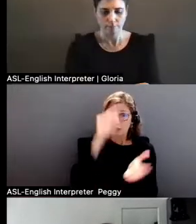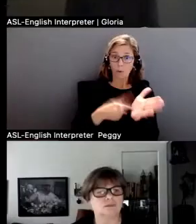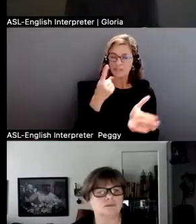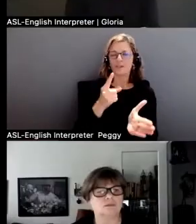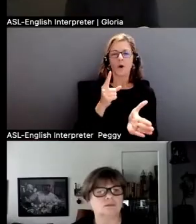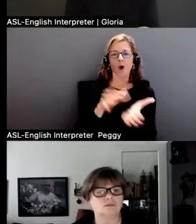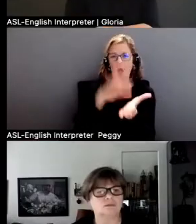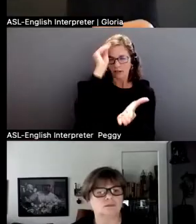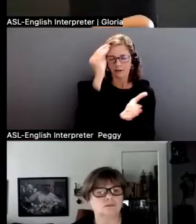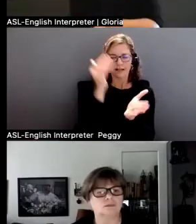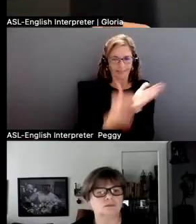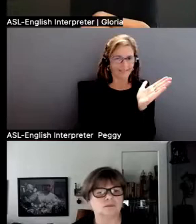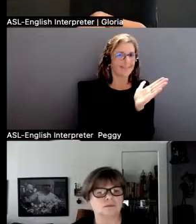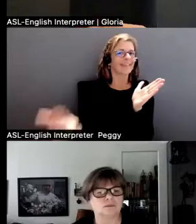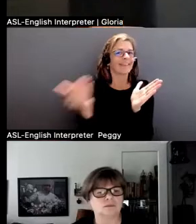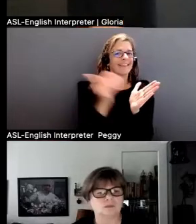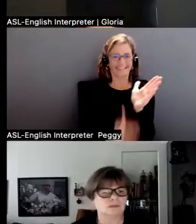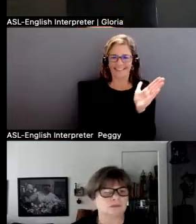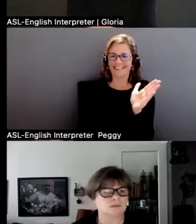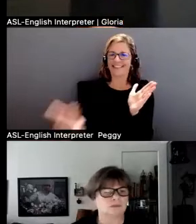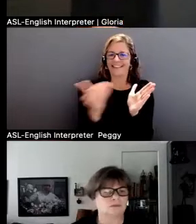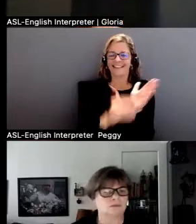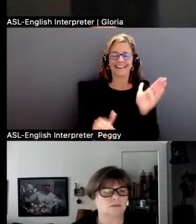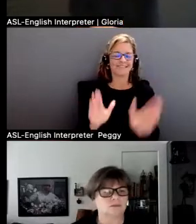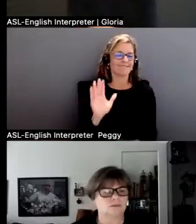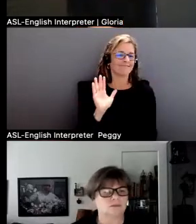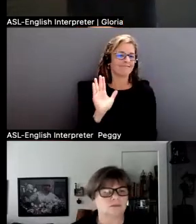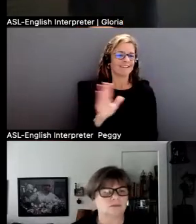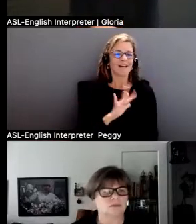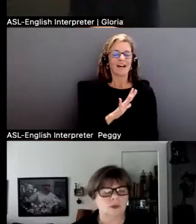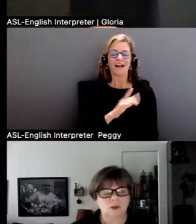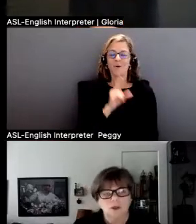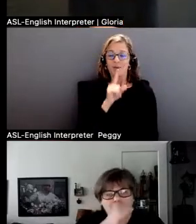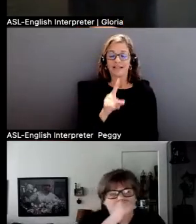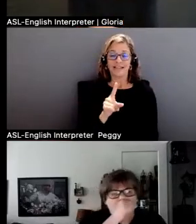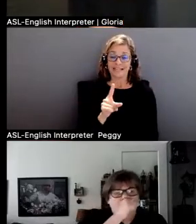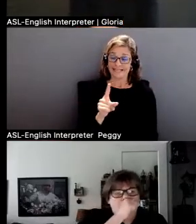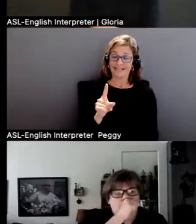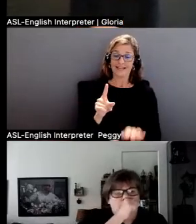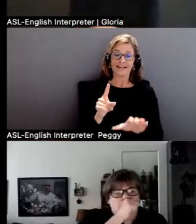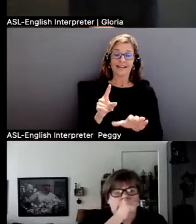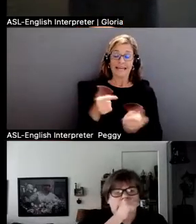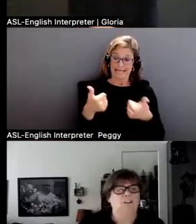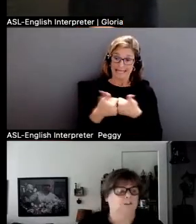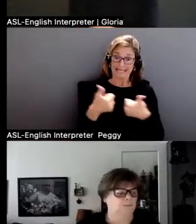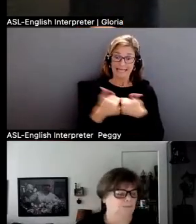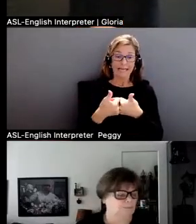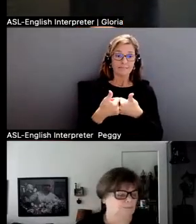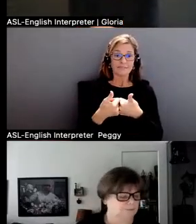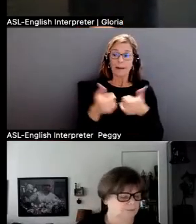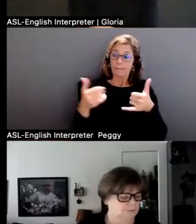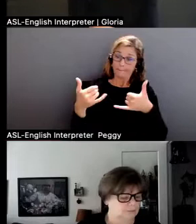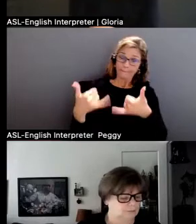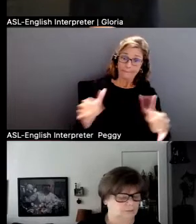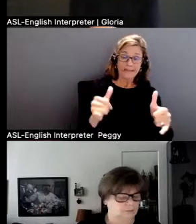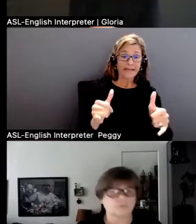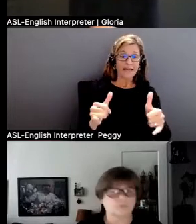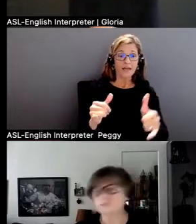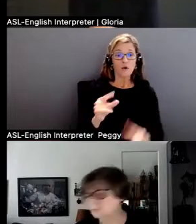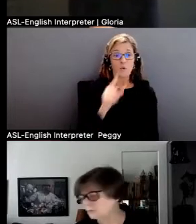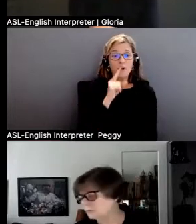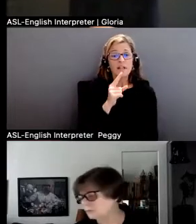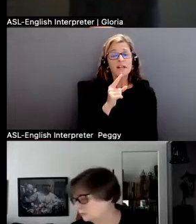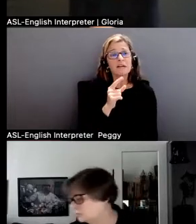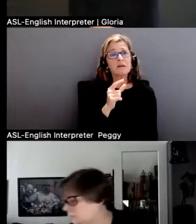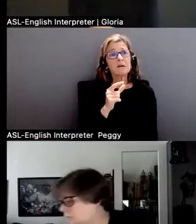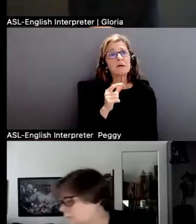again throughout this process, is that there is a wildly universal appeal to play. That is what makes it